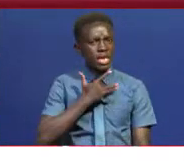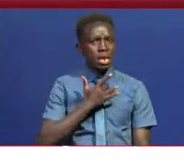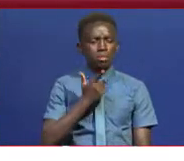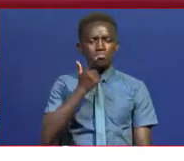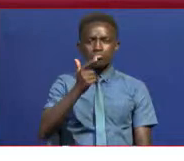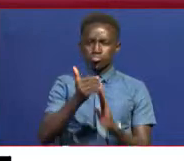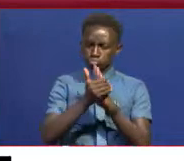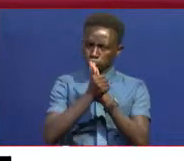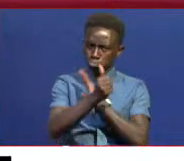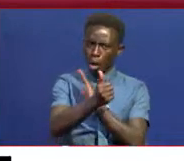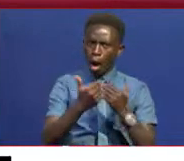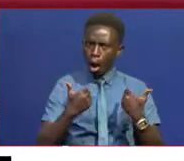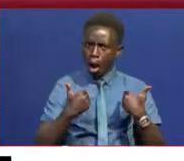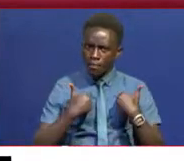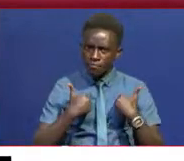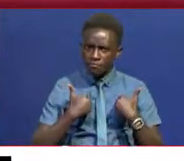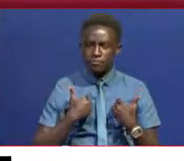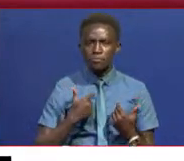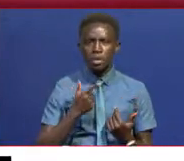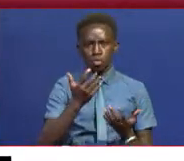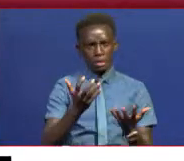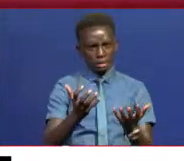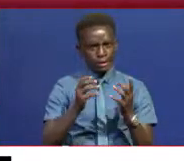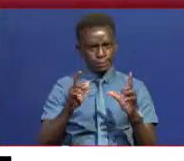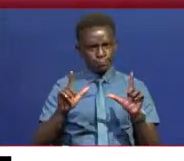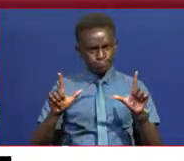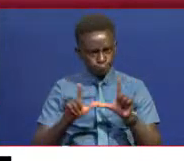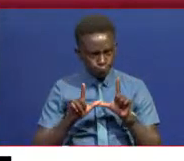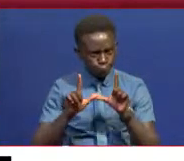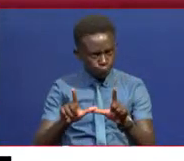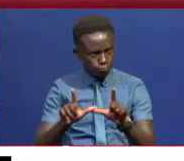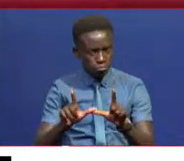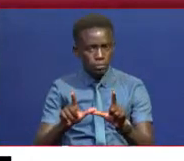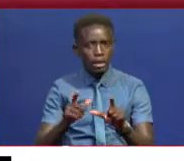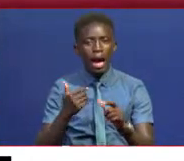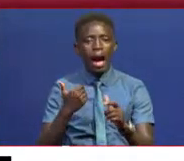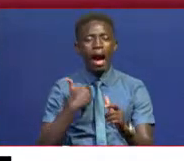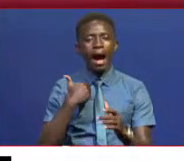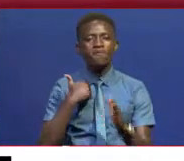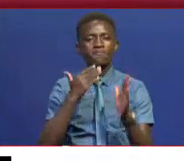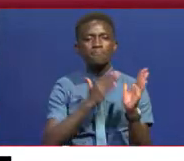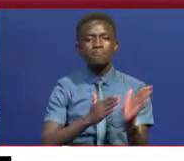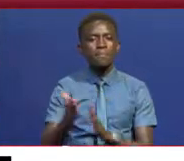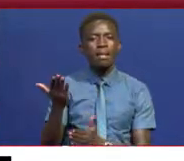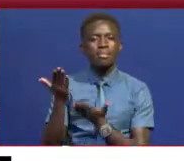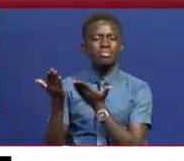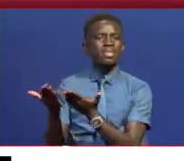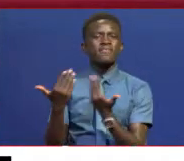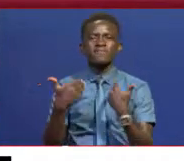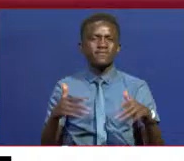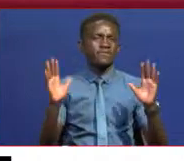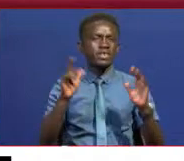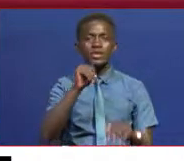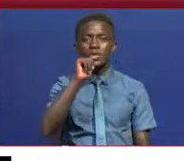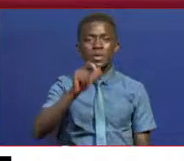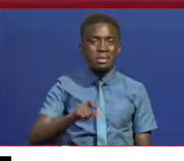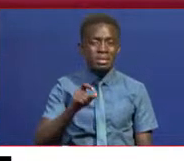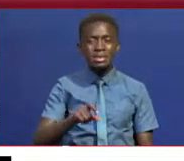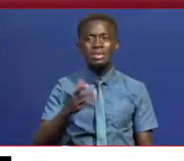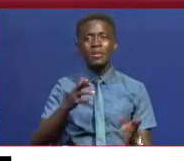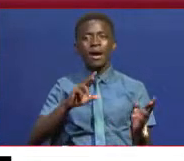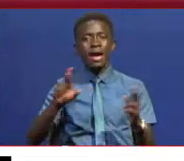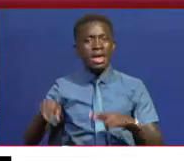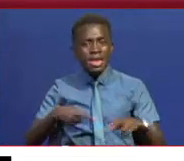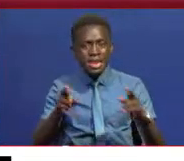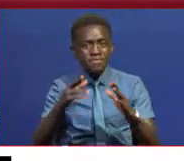competencies that needs to be certified, the mechanism now is there. Kuna haja ya kwenda River Road, Uganda, Ghana, wapi? Kuna